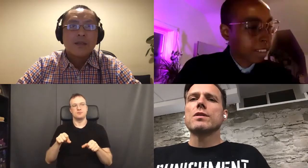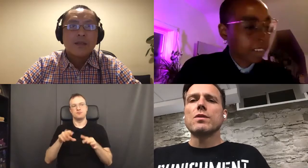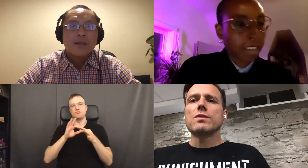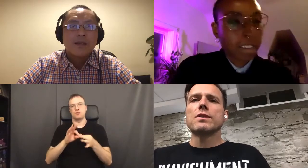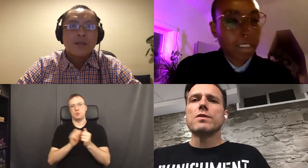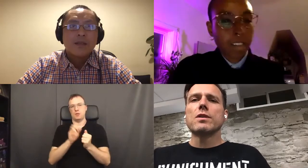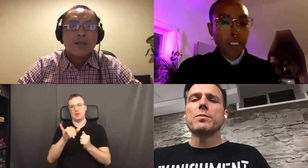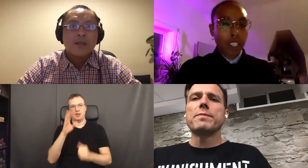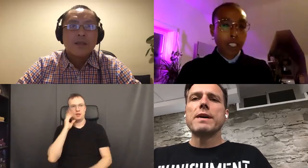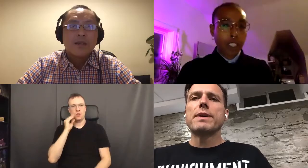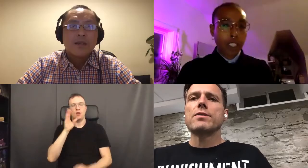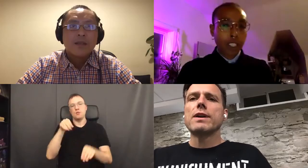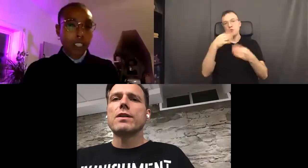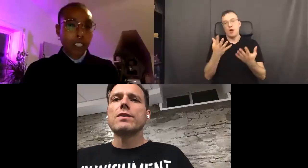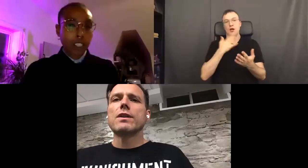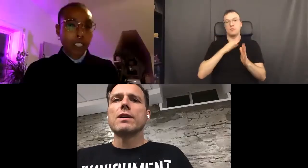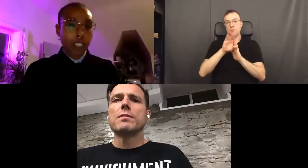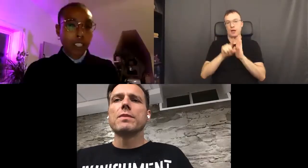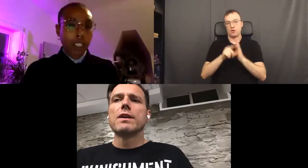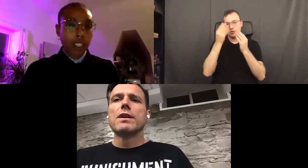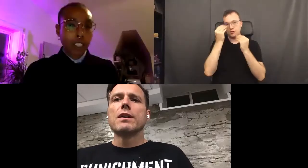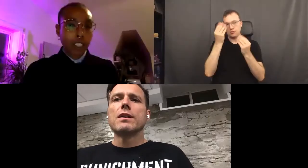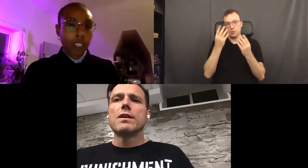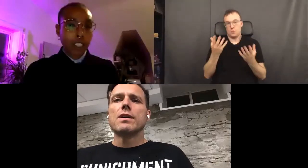experience. To give you a little bit of my background,